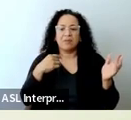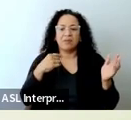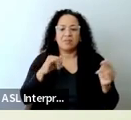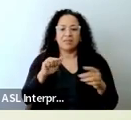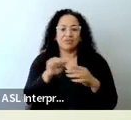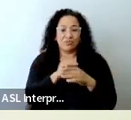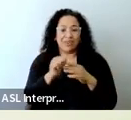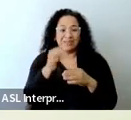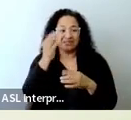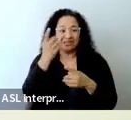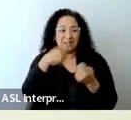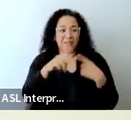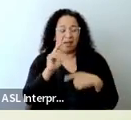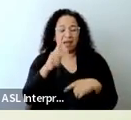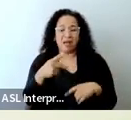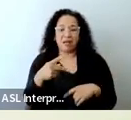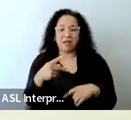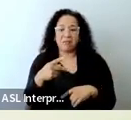training coming up,